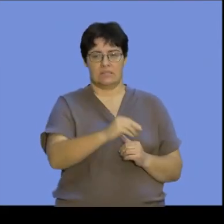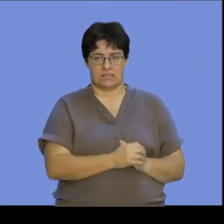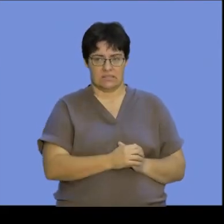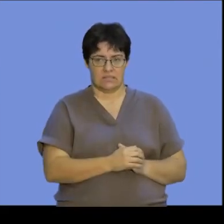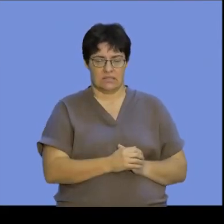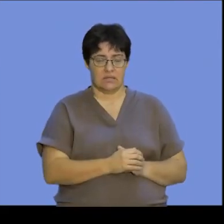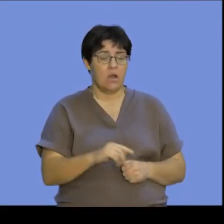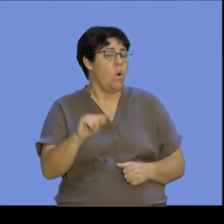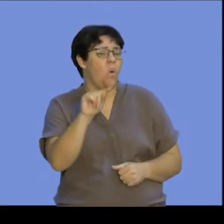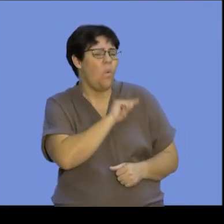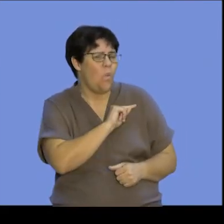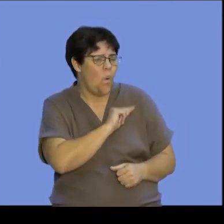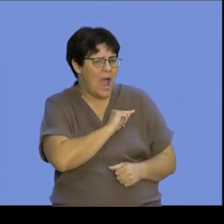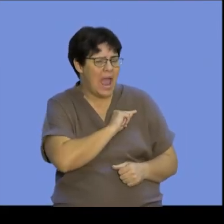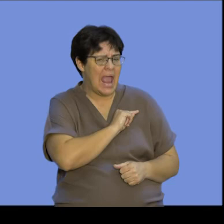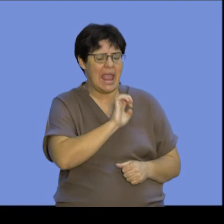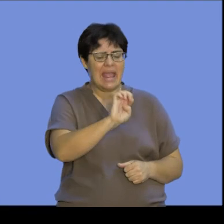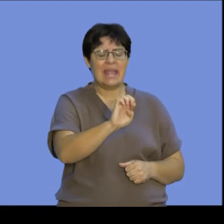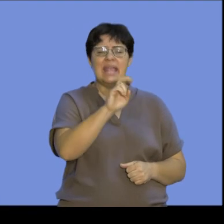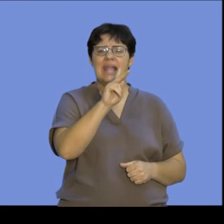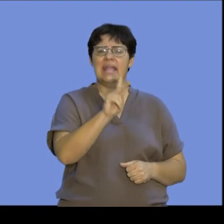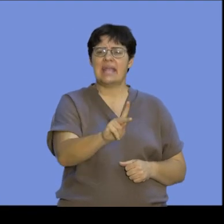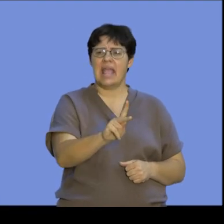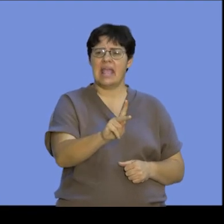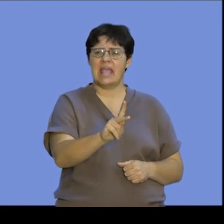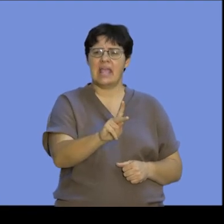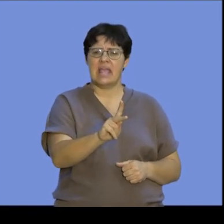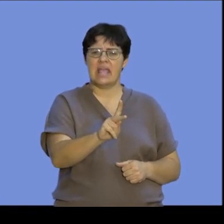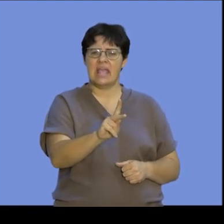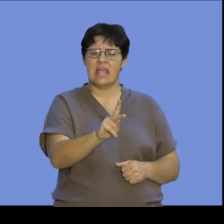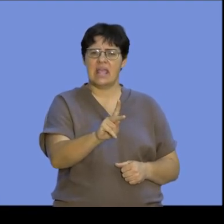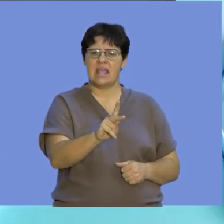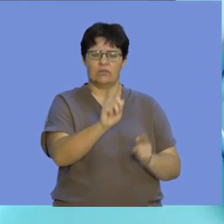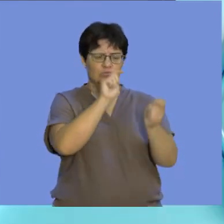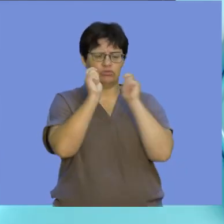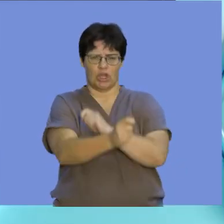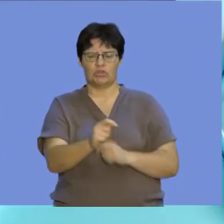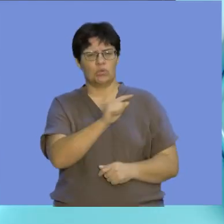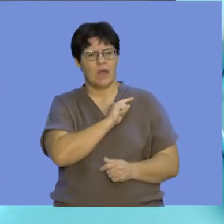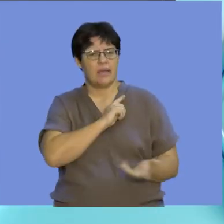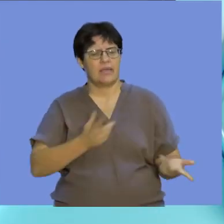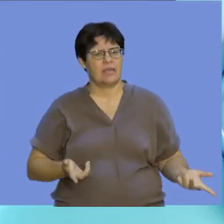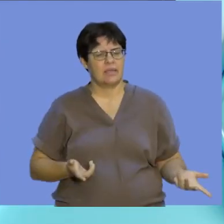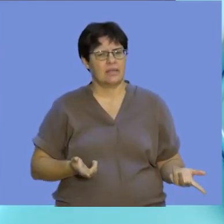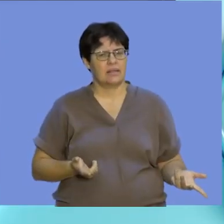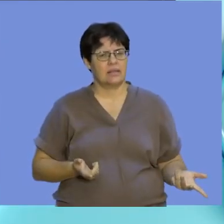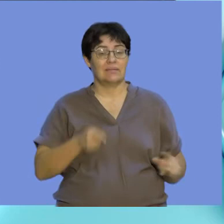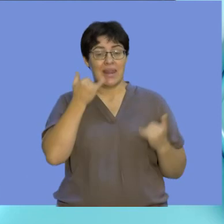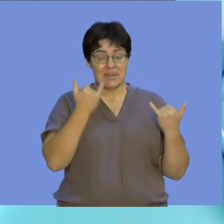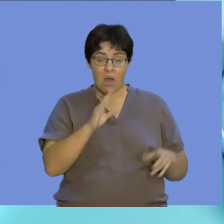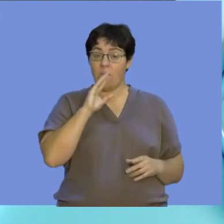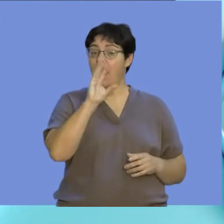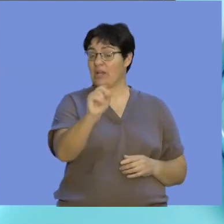why did the kinetic energy change? What they're asking you here is this.